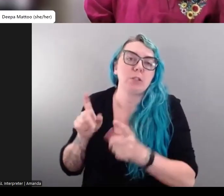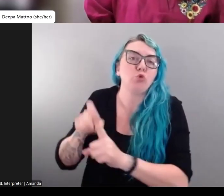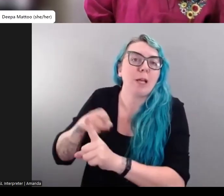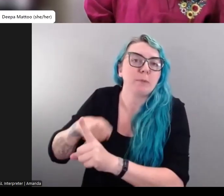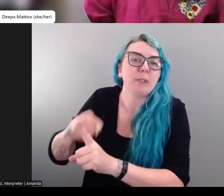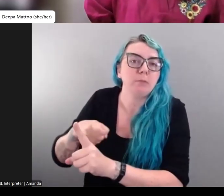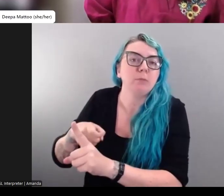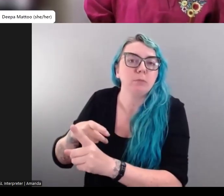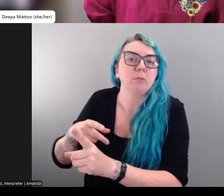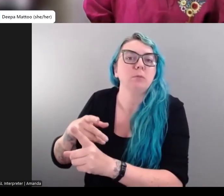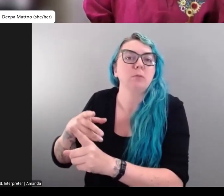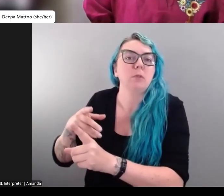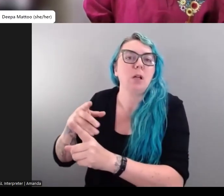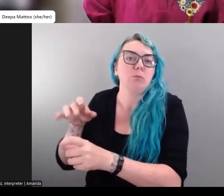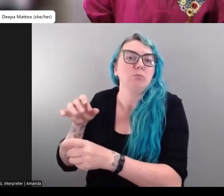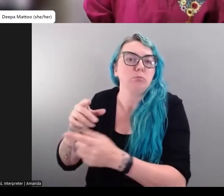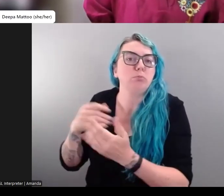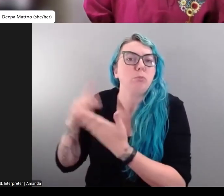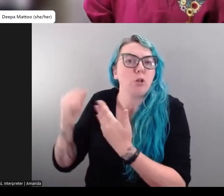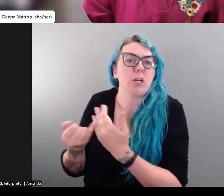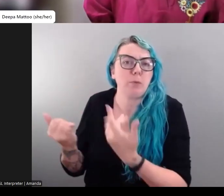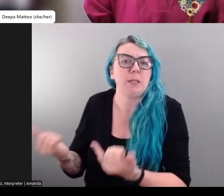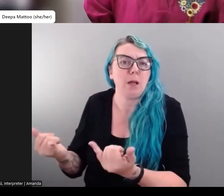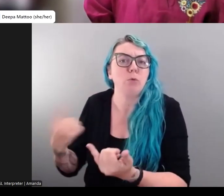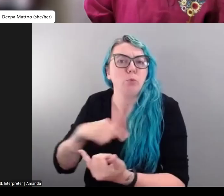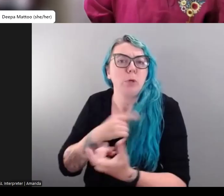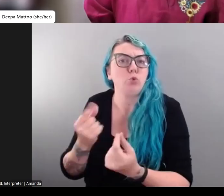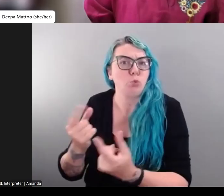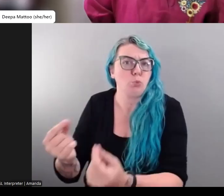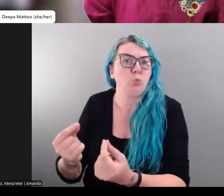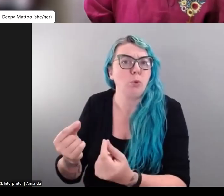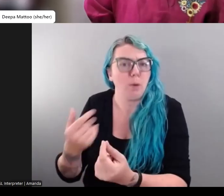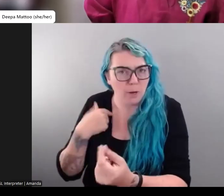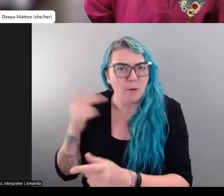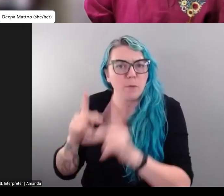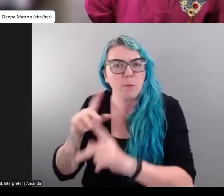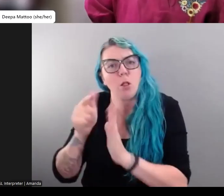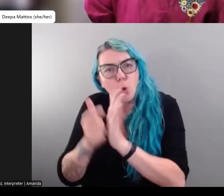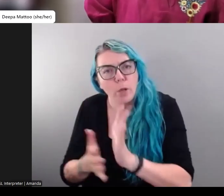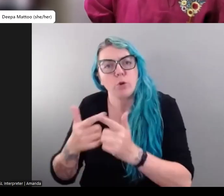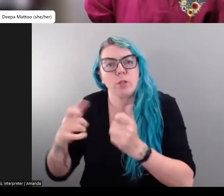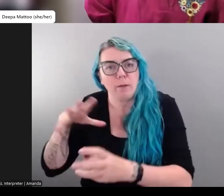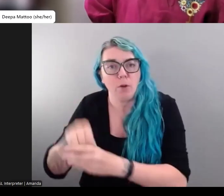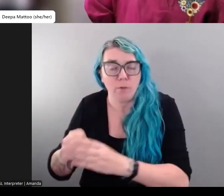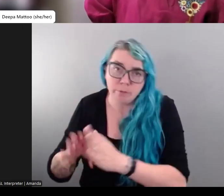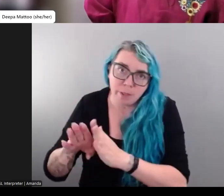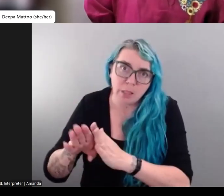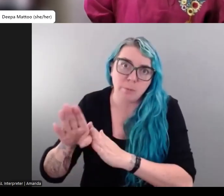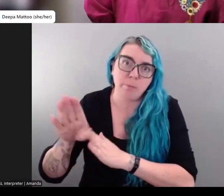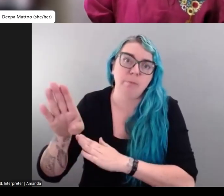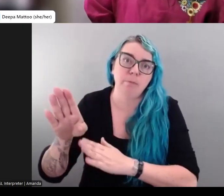including independent legal advice. And so we do utilize some of the questions coming out of RISA for that